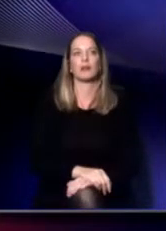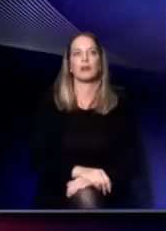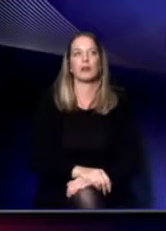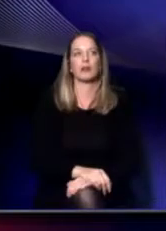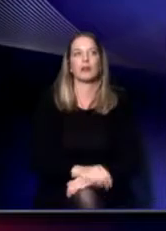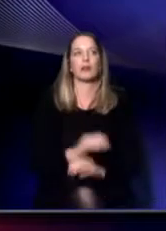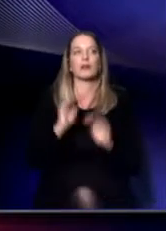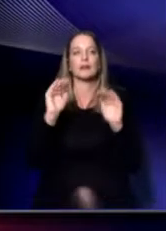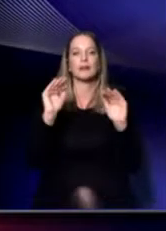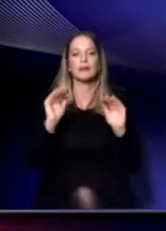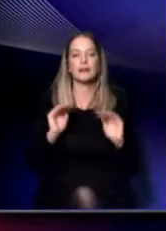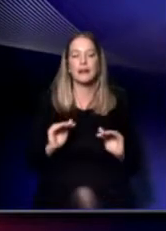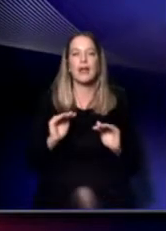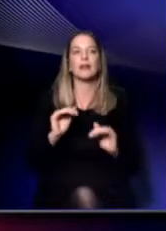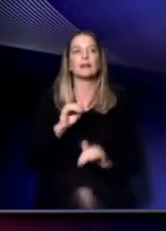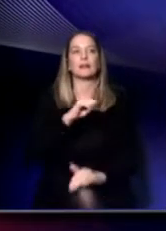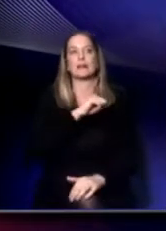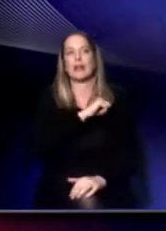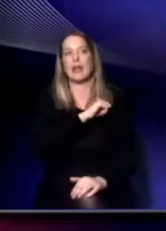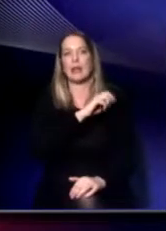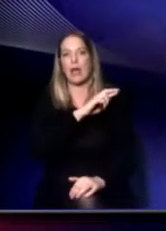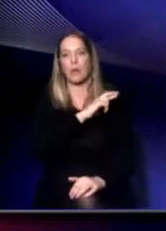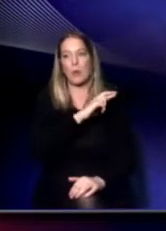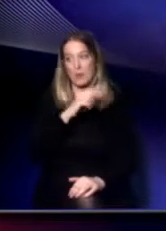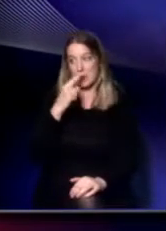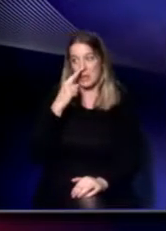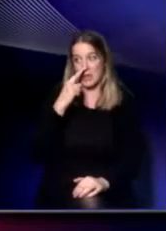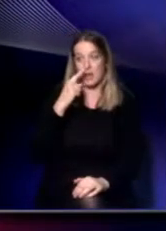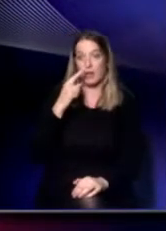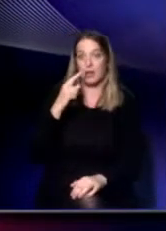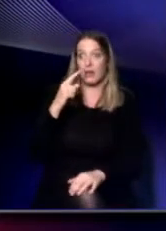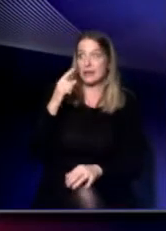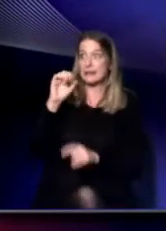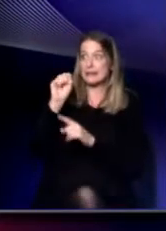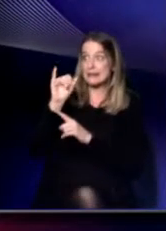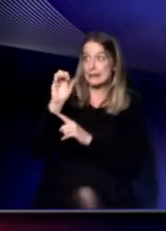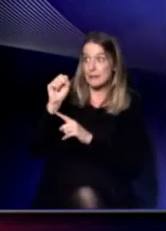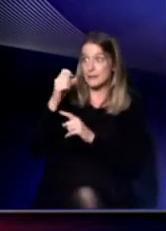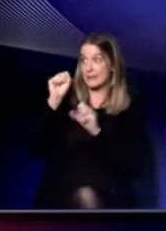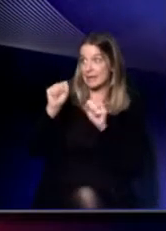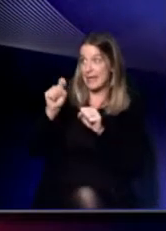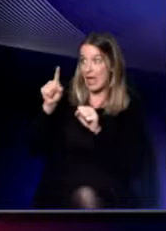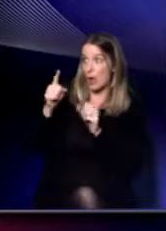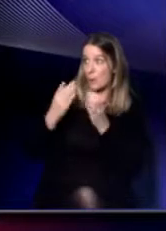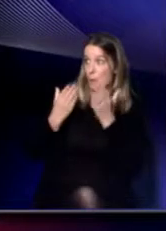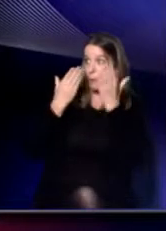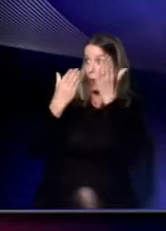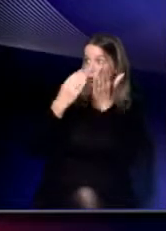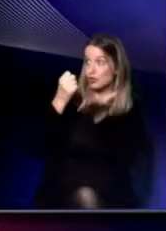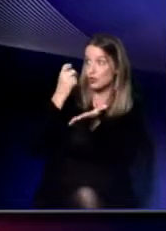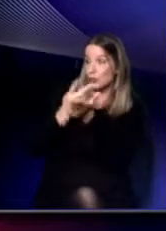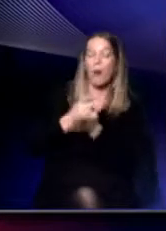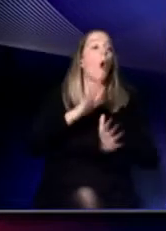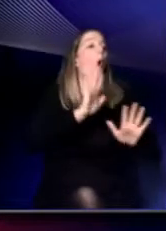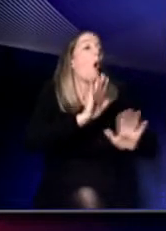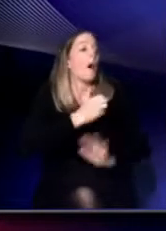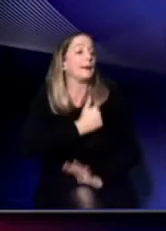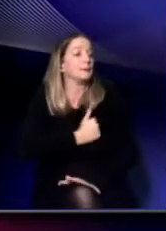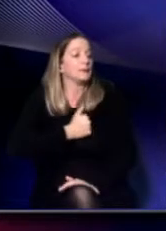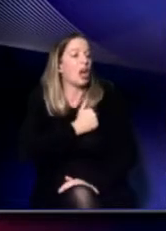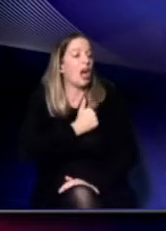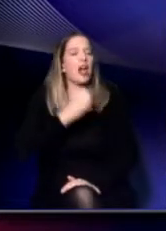President Sims, can I have a motion to approve this? Oh, I'm sorry. My bad. I'm sorry. I thought we